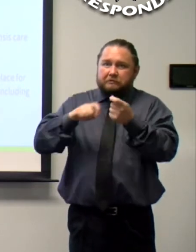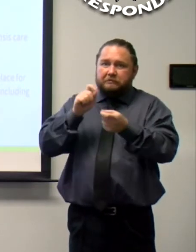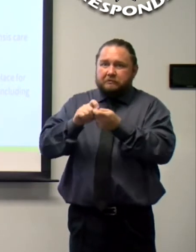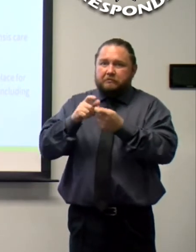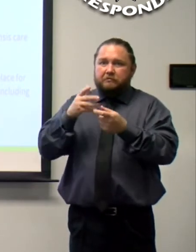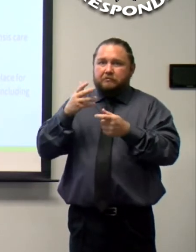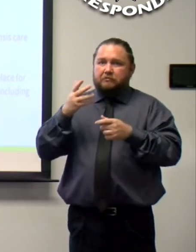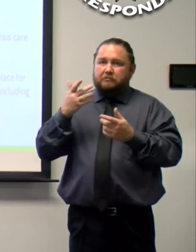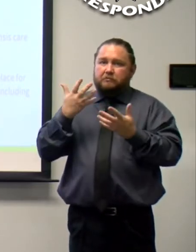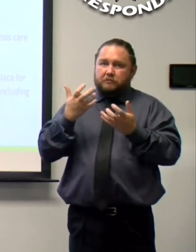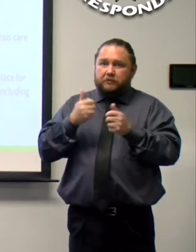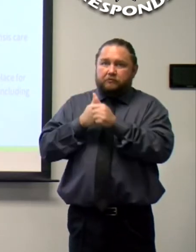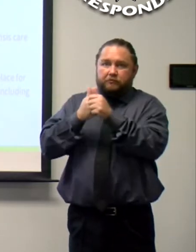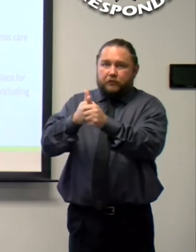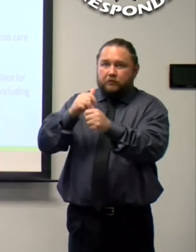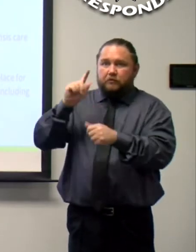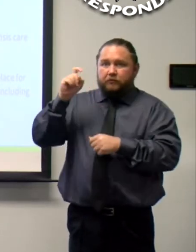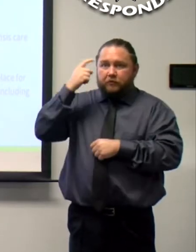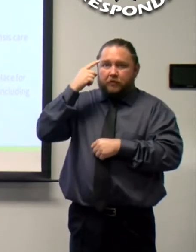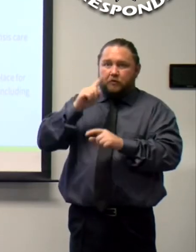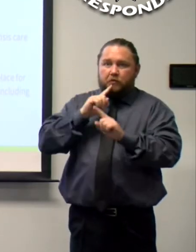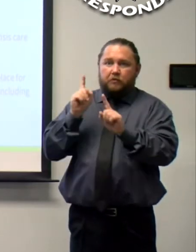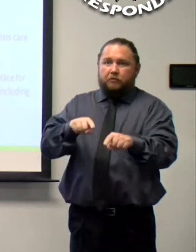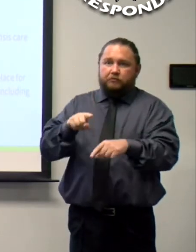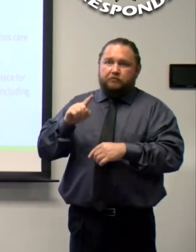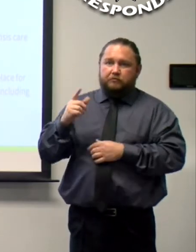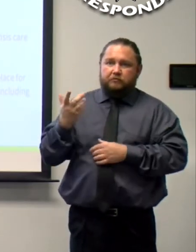open indoors. And all of the